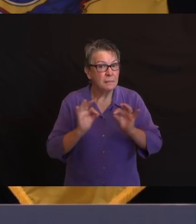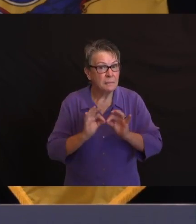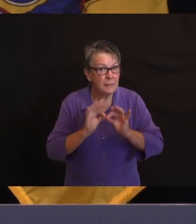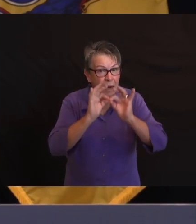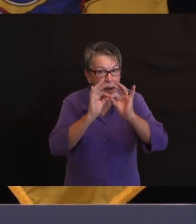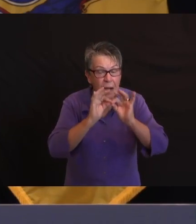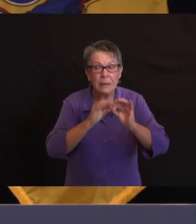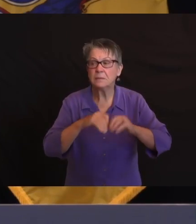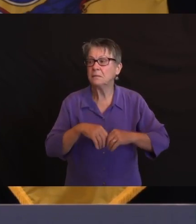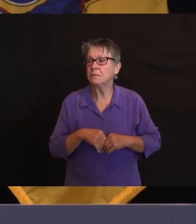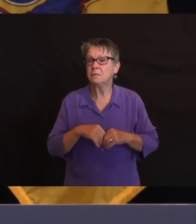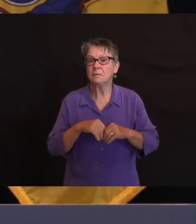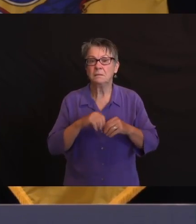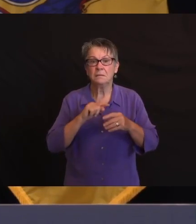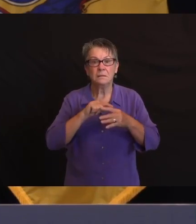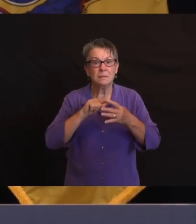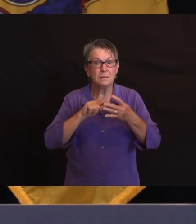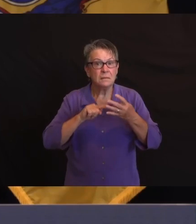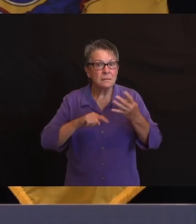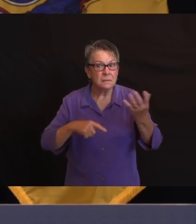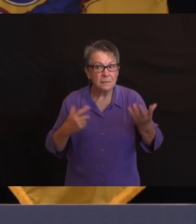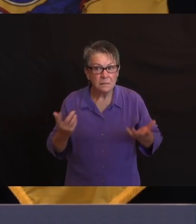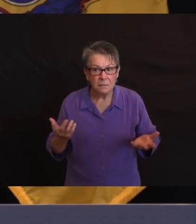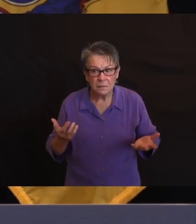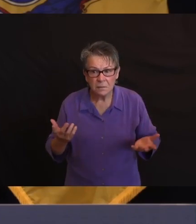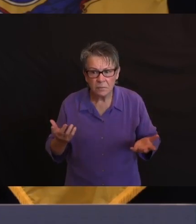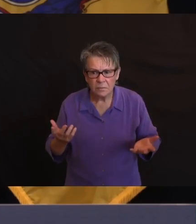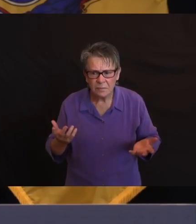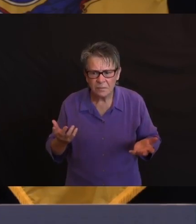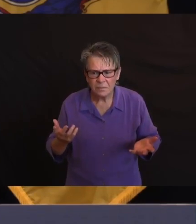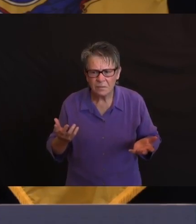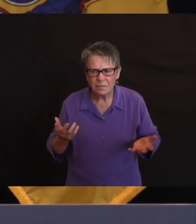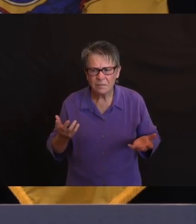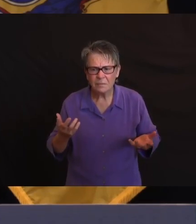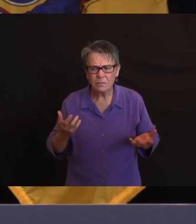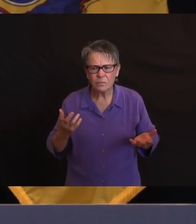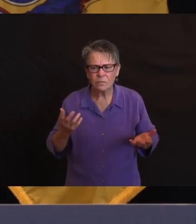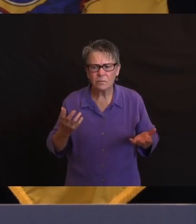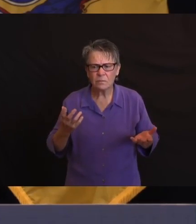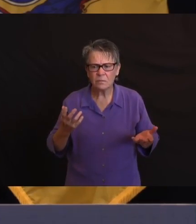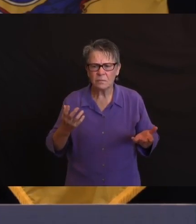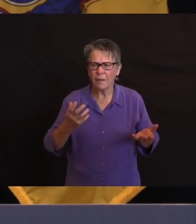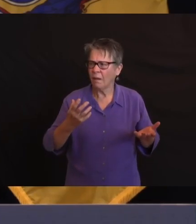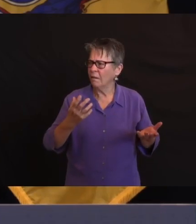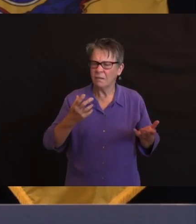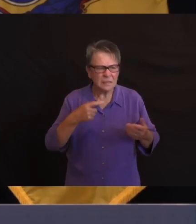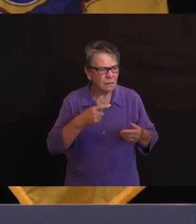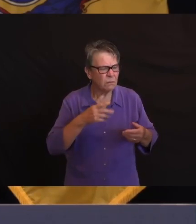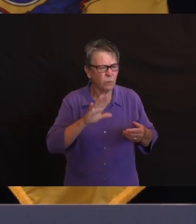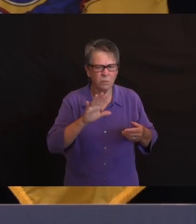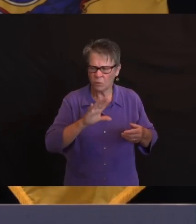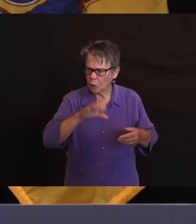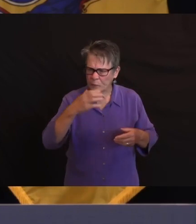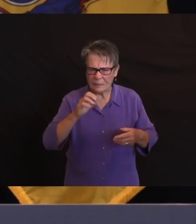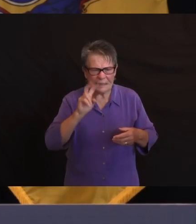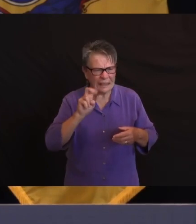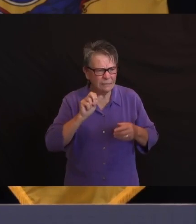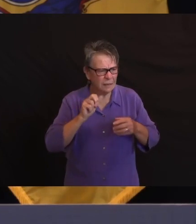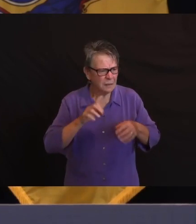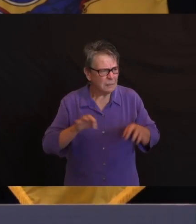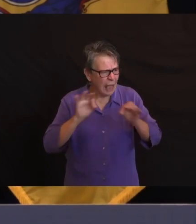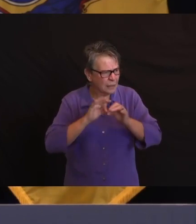around the corner? Close. Time's flying, Governor. You got to stay with this stuff. We missed Halloween and Thanksgiving, but